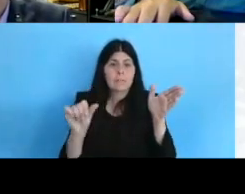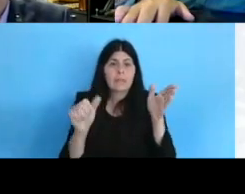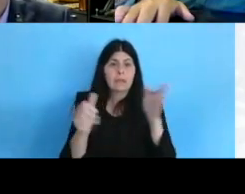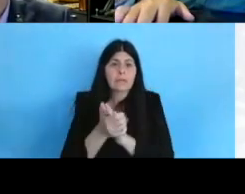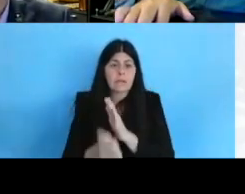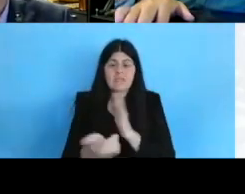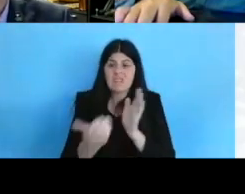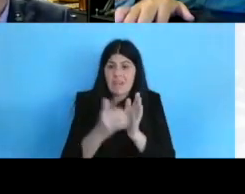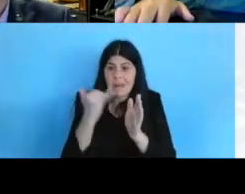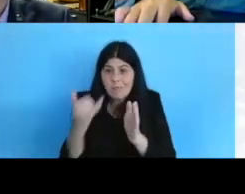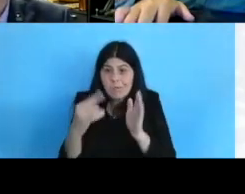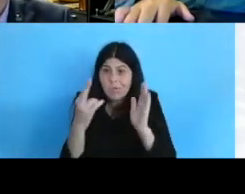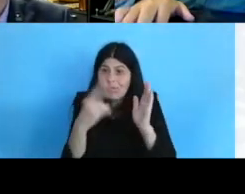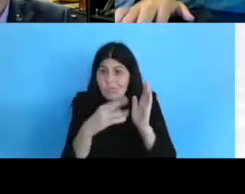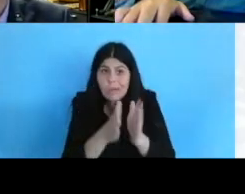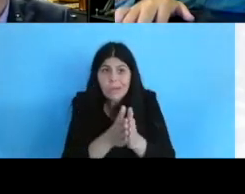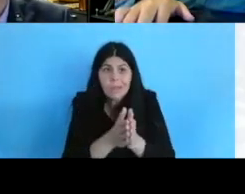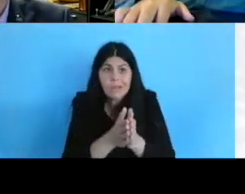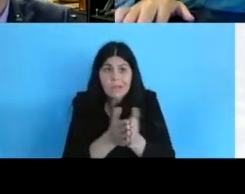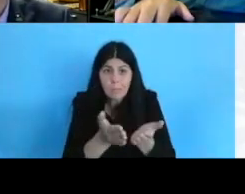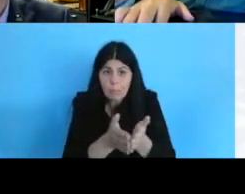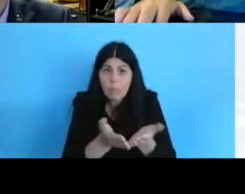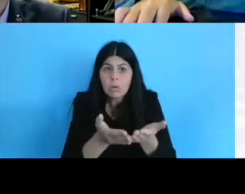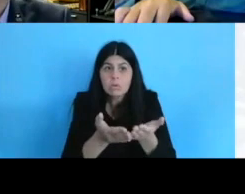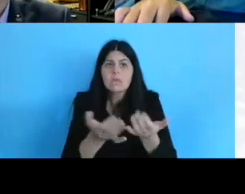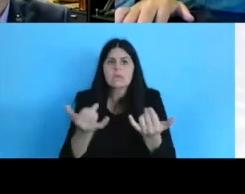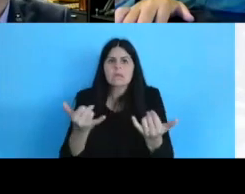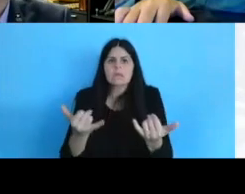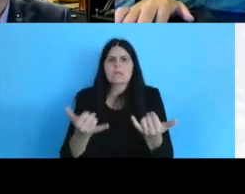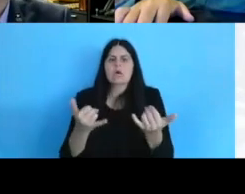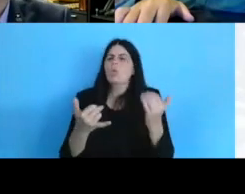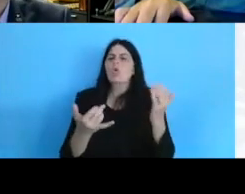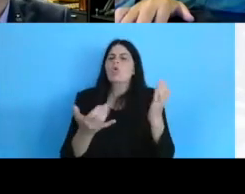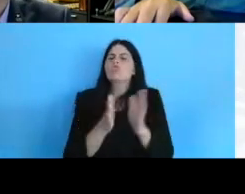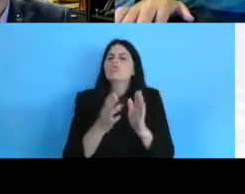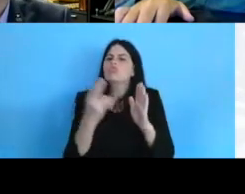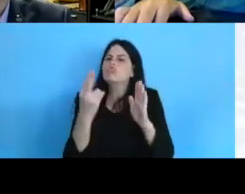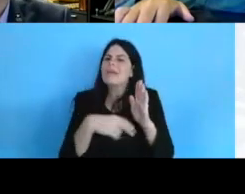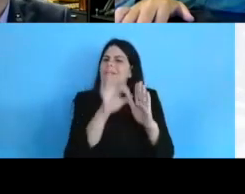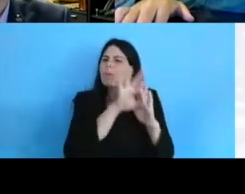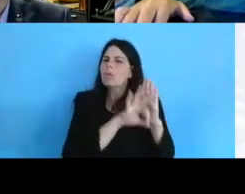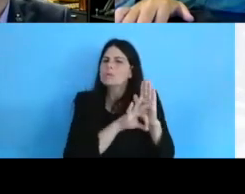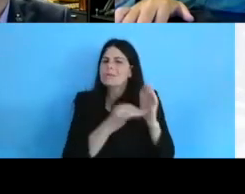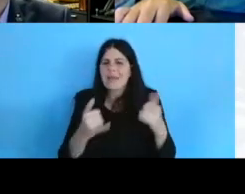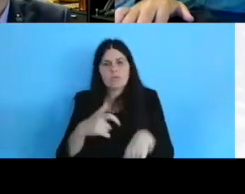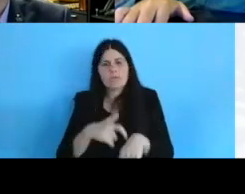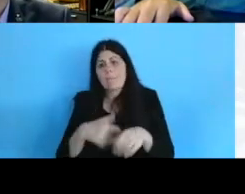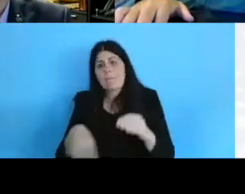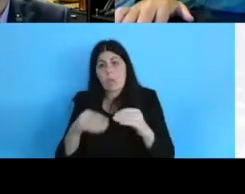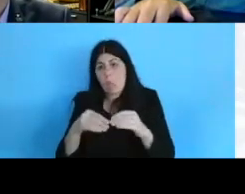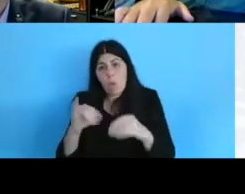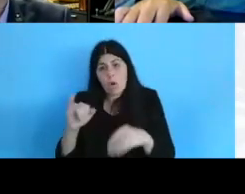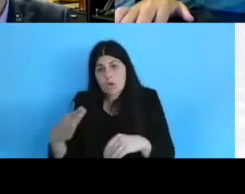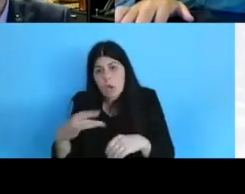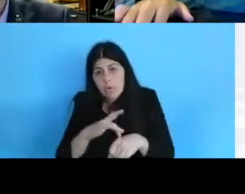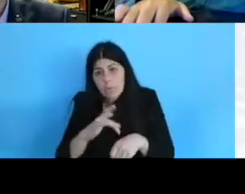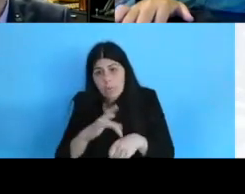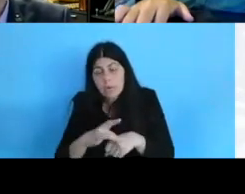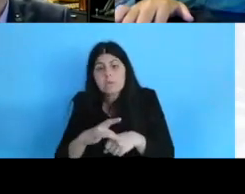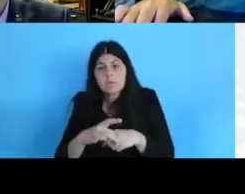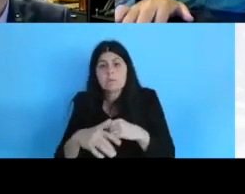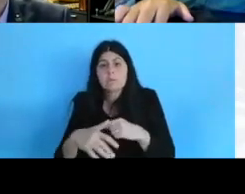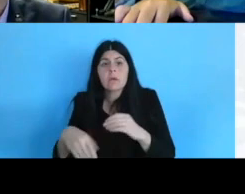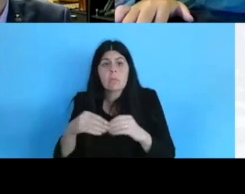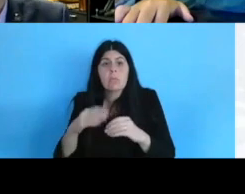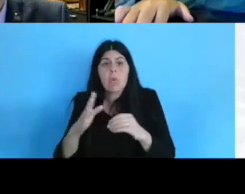we are in a time when there are more job openings in the U.S. than workers. And this is a